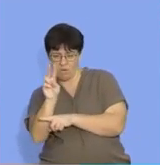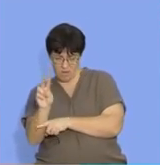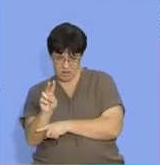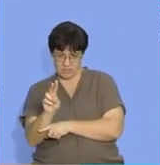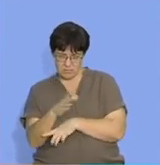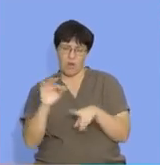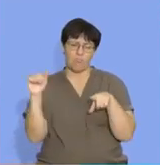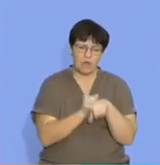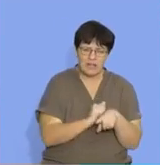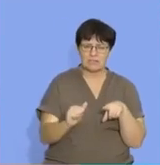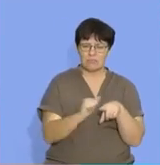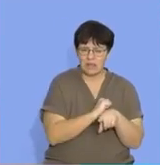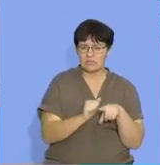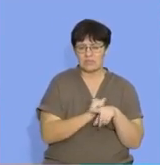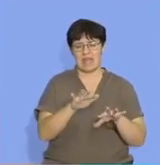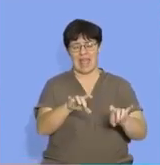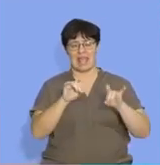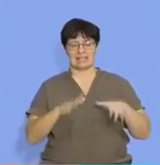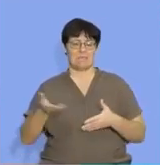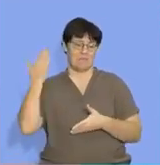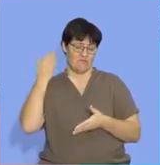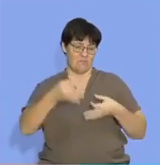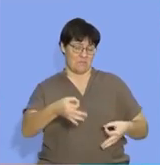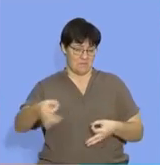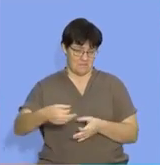Start practicing past exam papers,